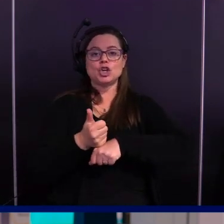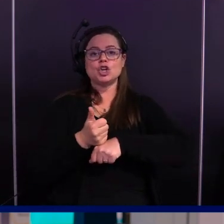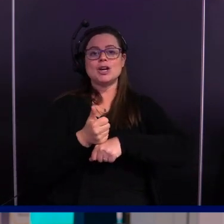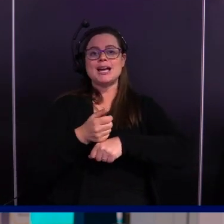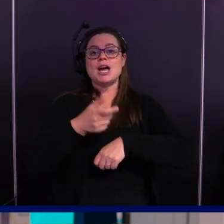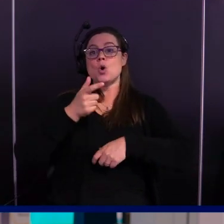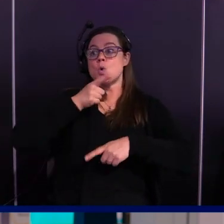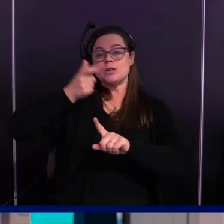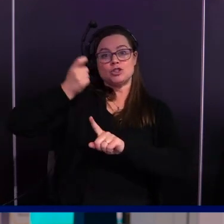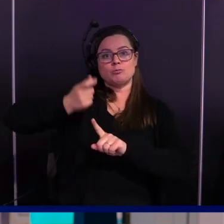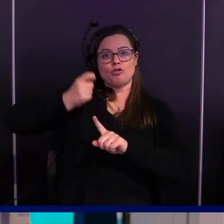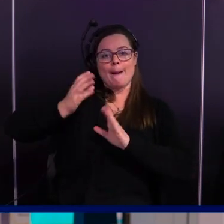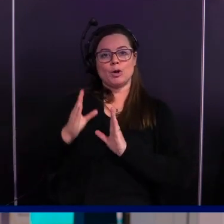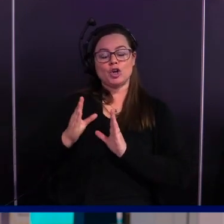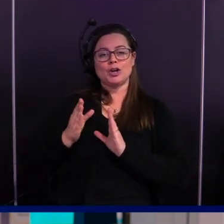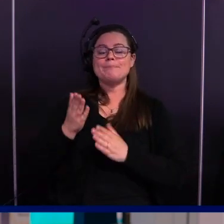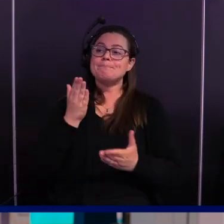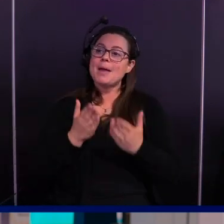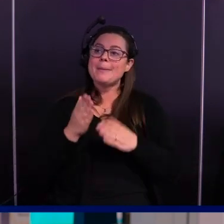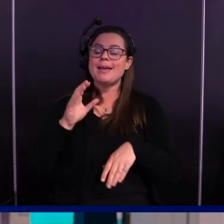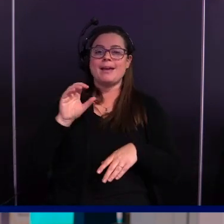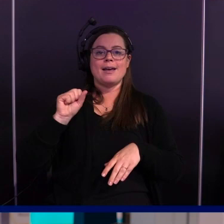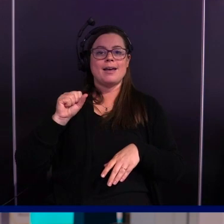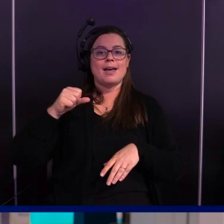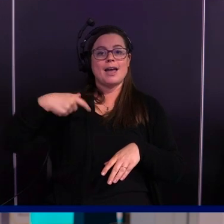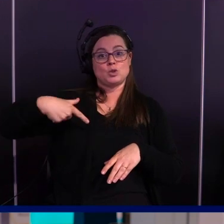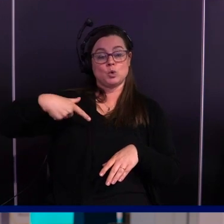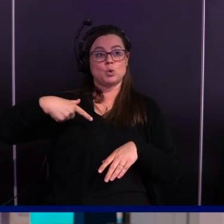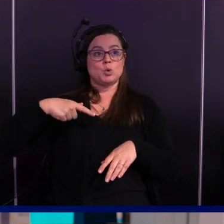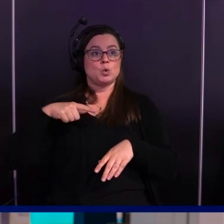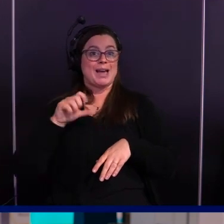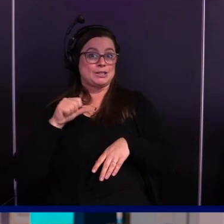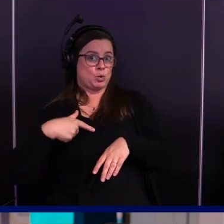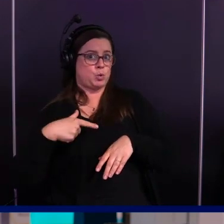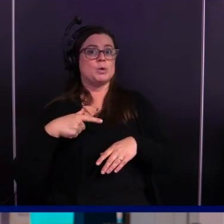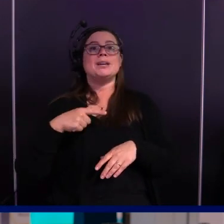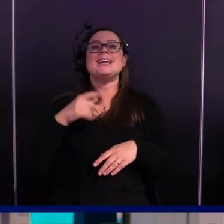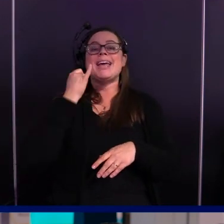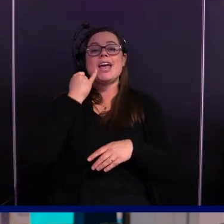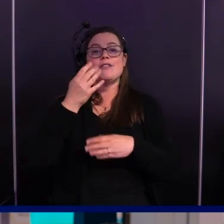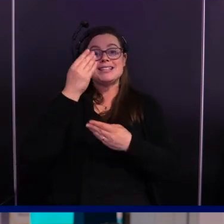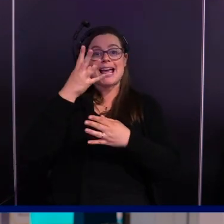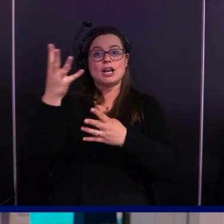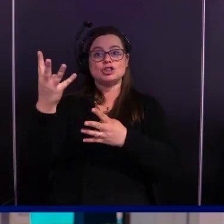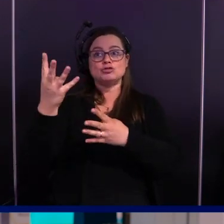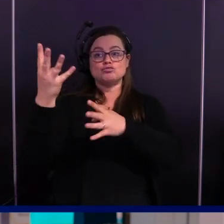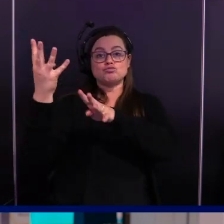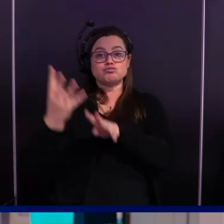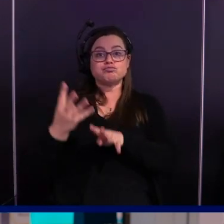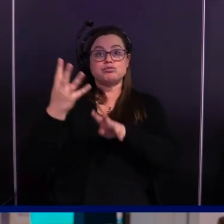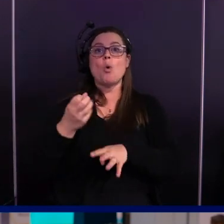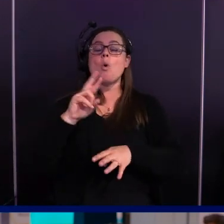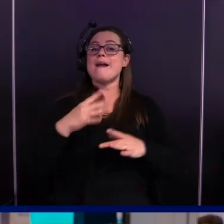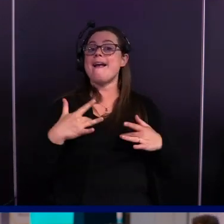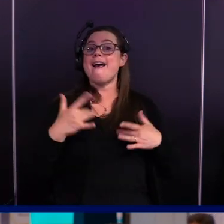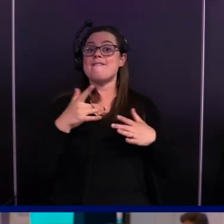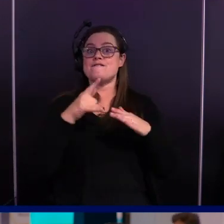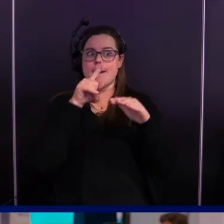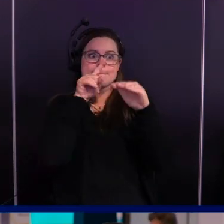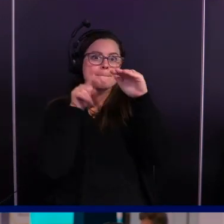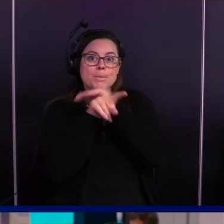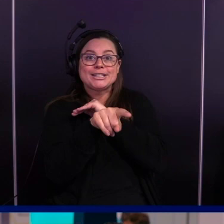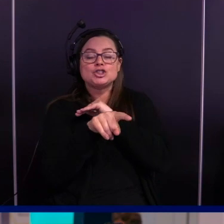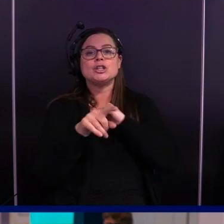subscriber. Subscriber could be like SQSQ, right? If data is coming, you can, or it could be an event bridge. There are some of